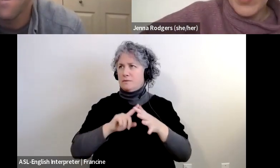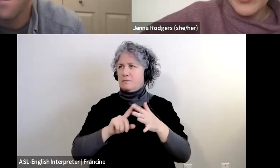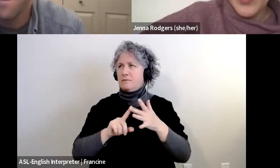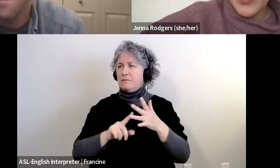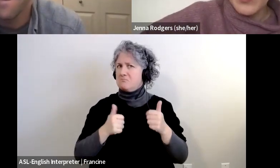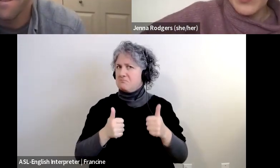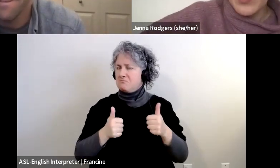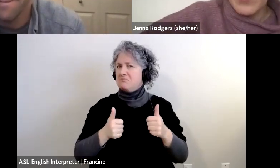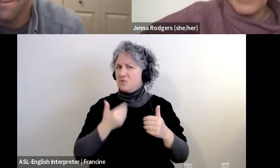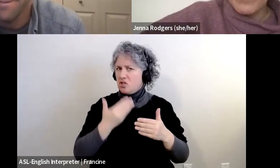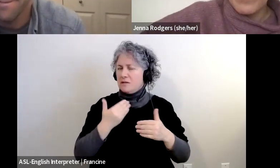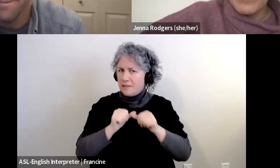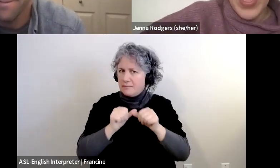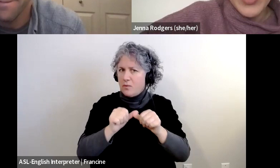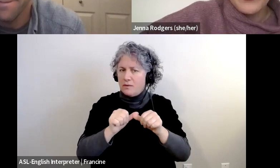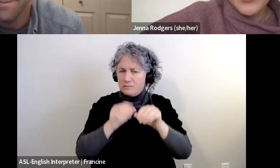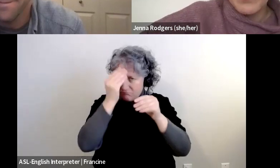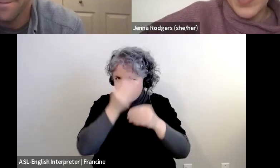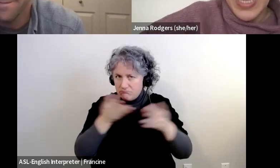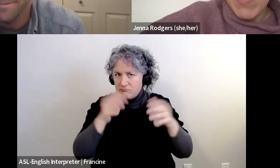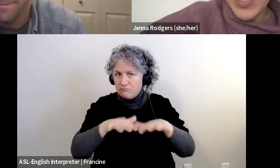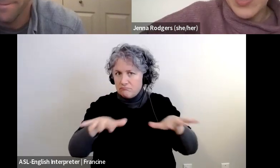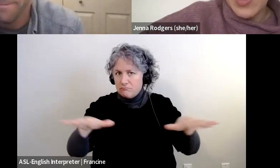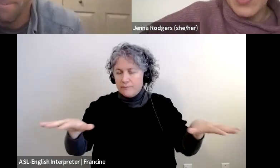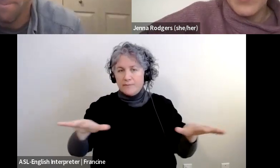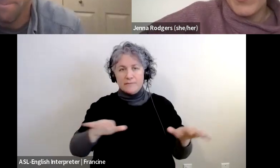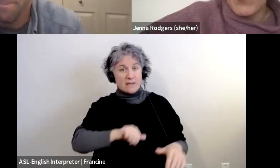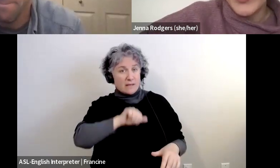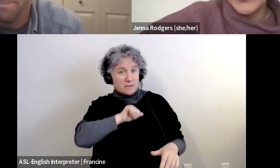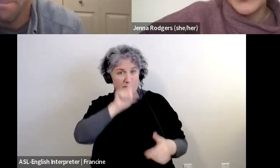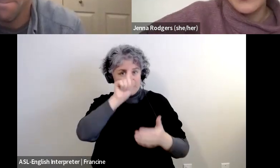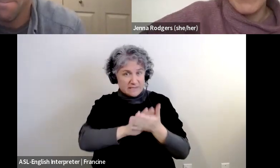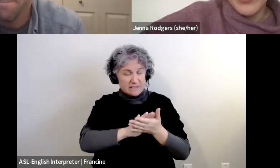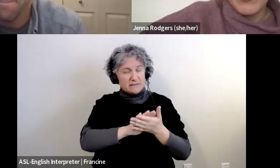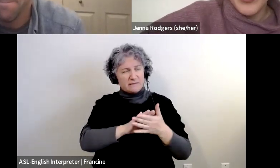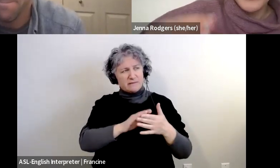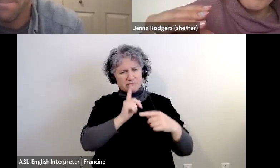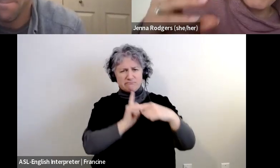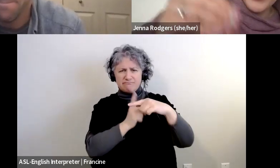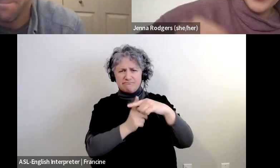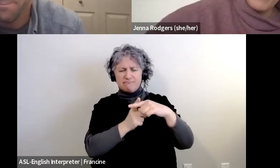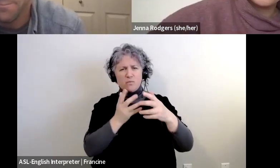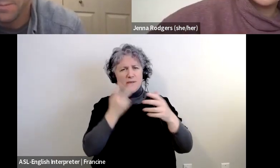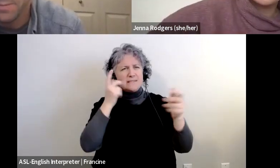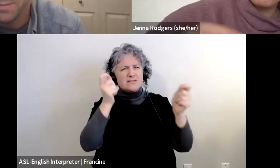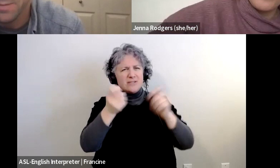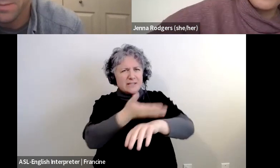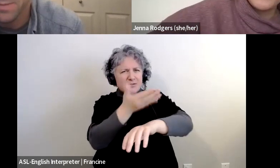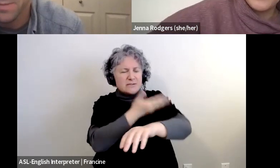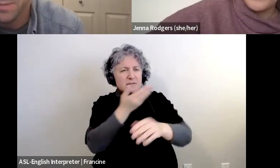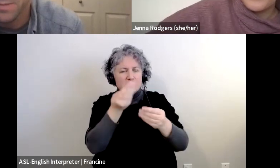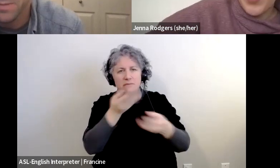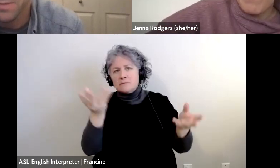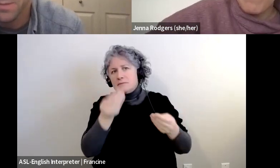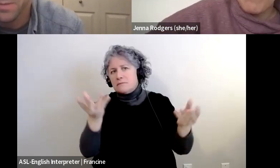by fostering attitudes and beliefs that we want to see in our industry and sort of cutting off some of